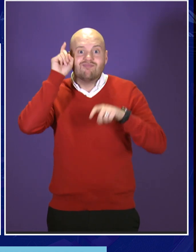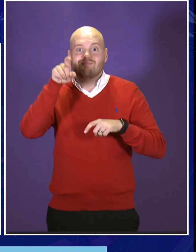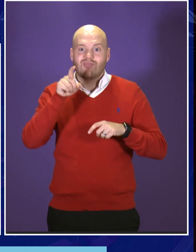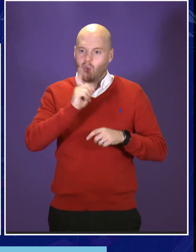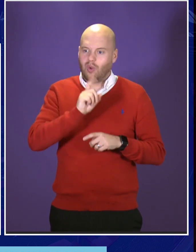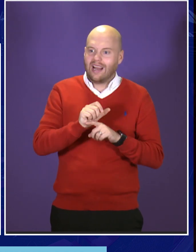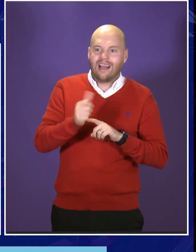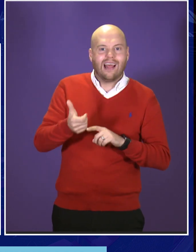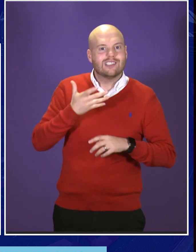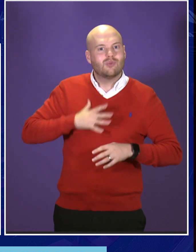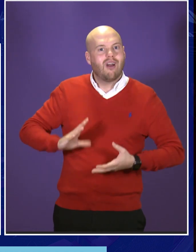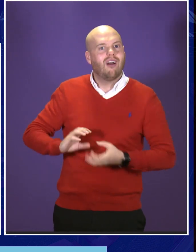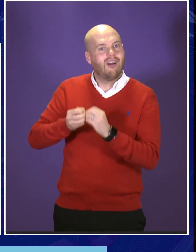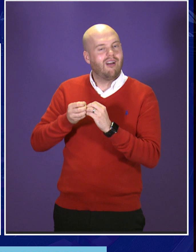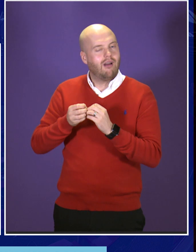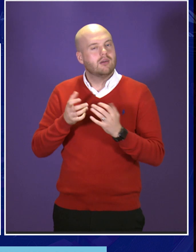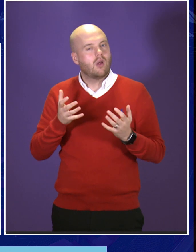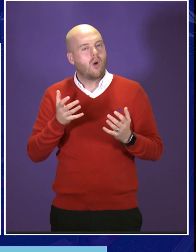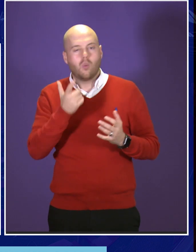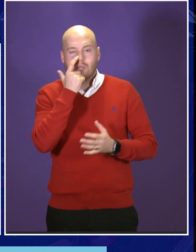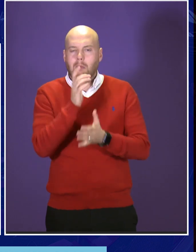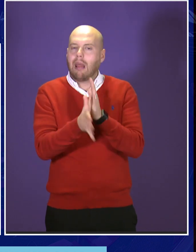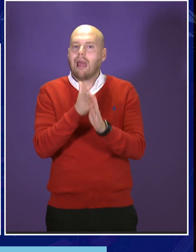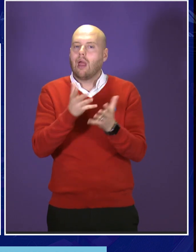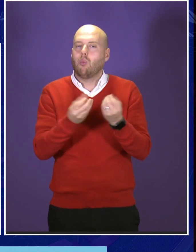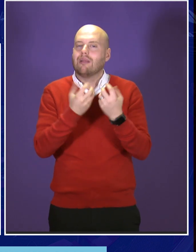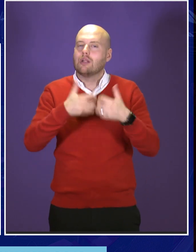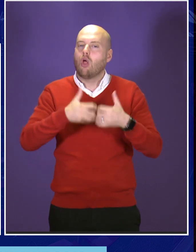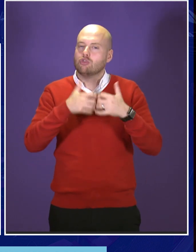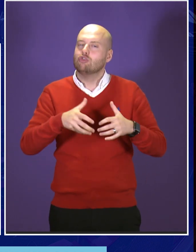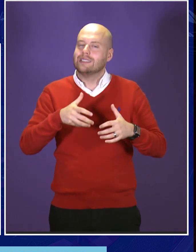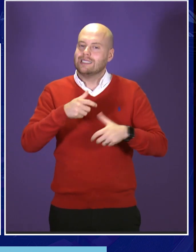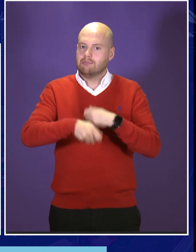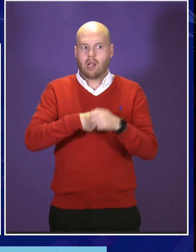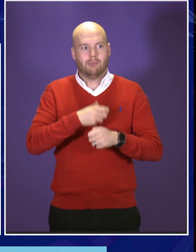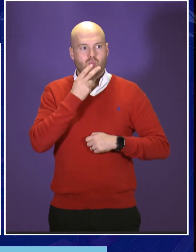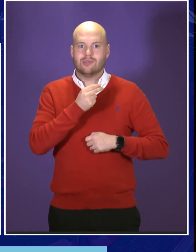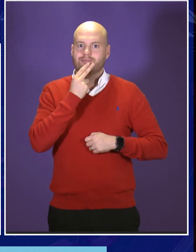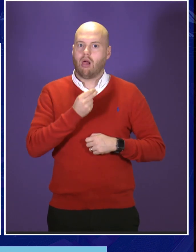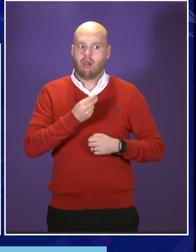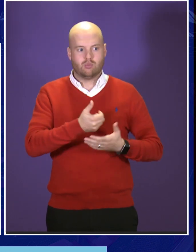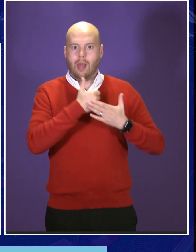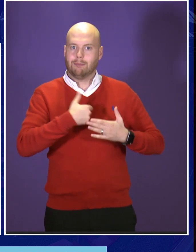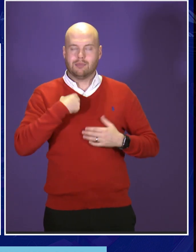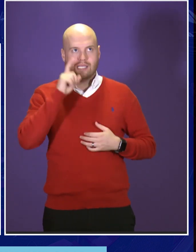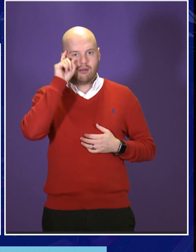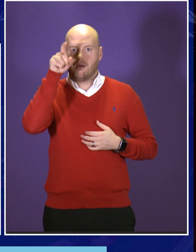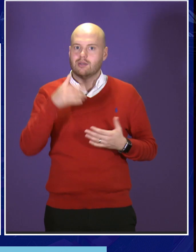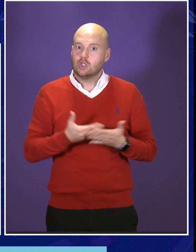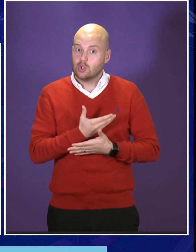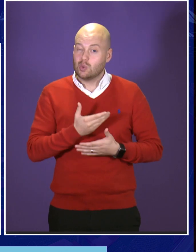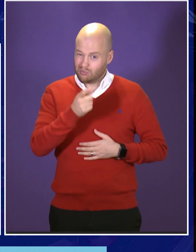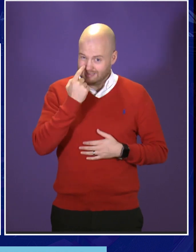we're thinking about ways of playing with these technologies to possibly make them useful to creative people as well. So check it out, it's on the